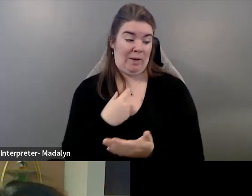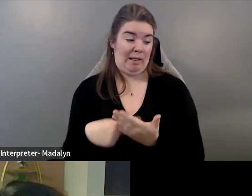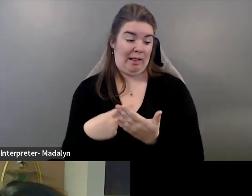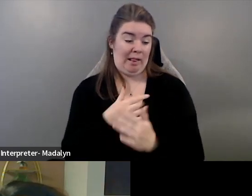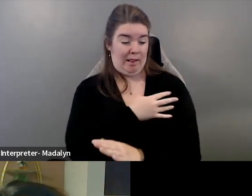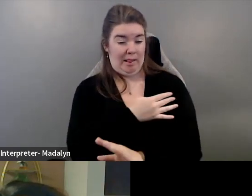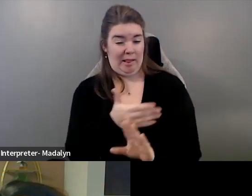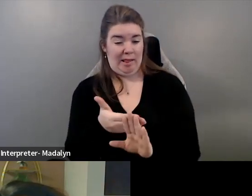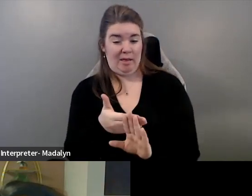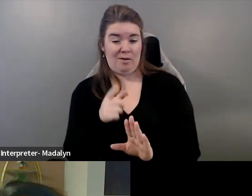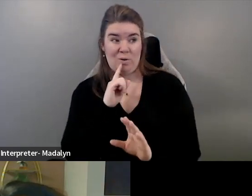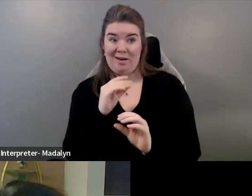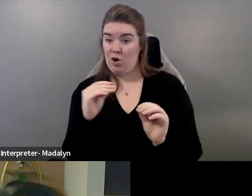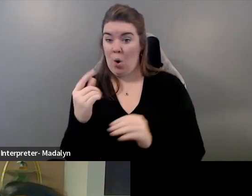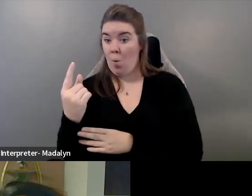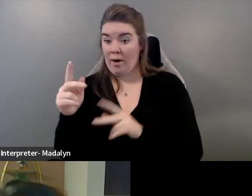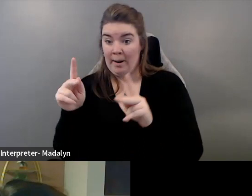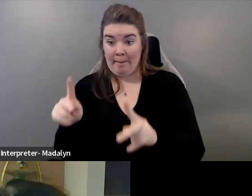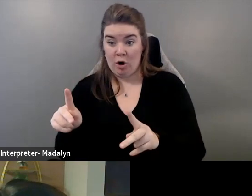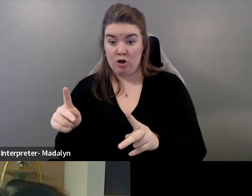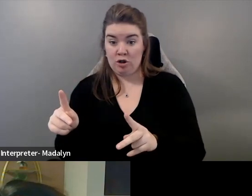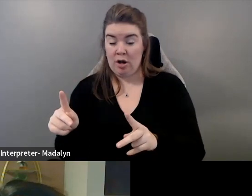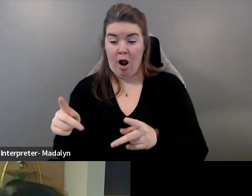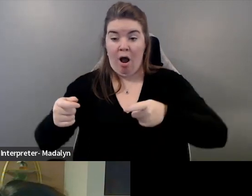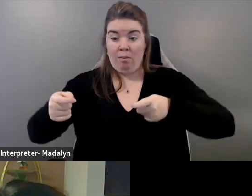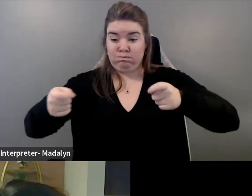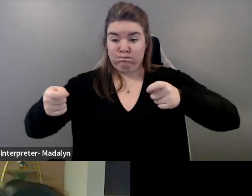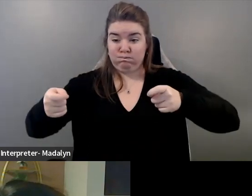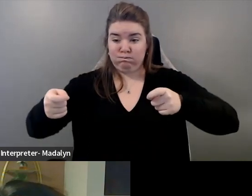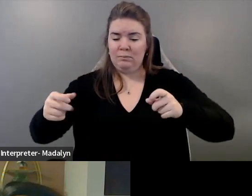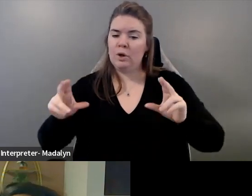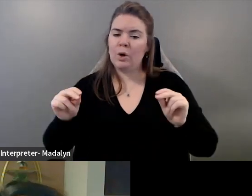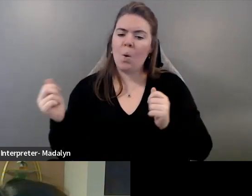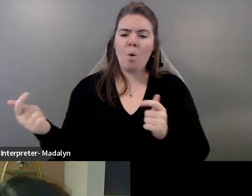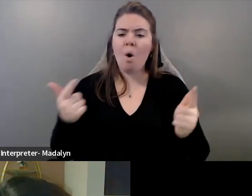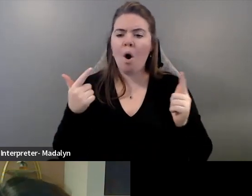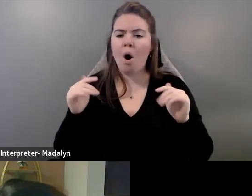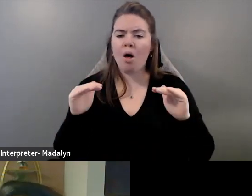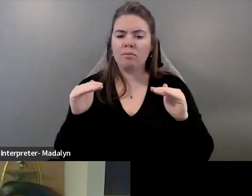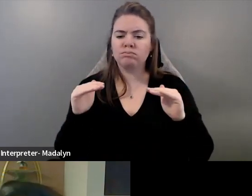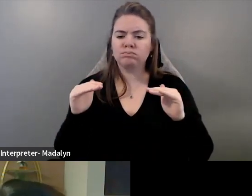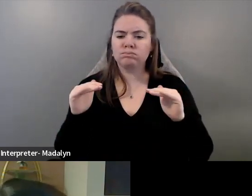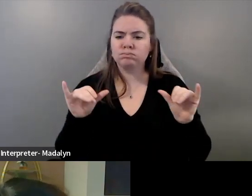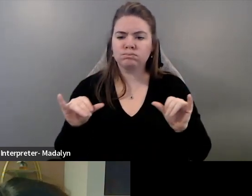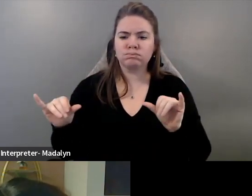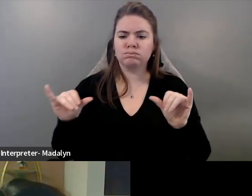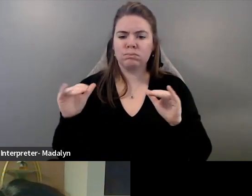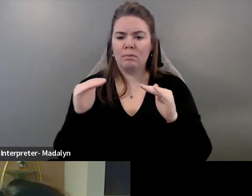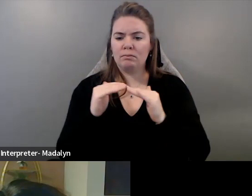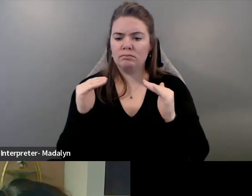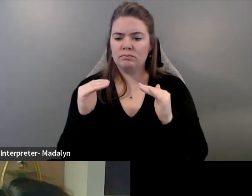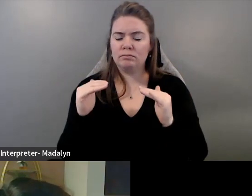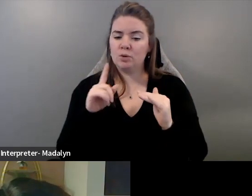us are in charge, right? We're all supposed to be in this together. It's super important that we remember that,